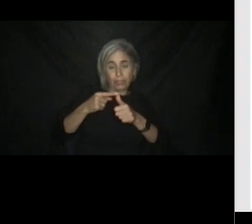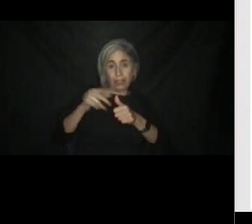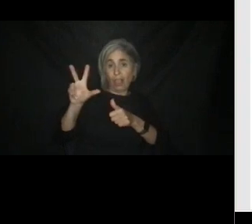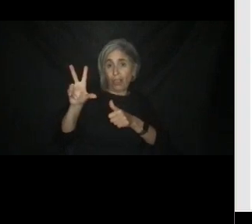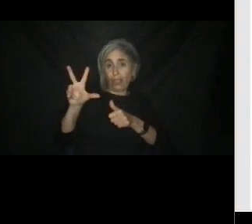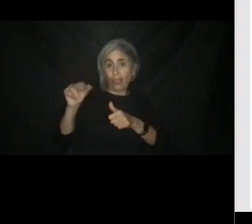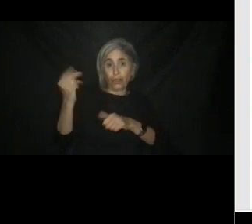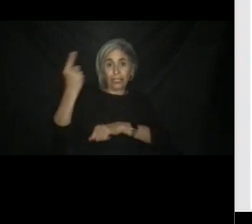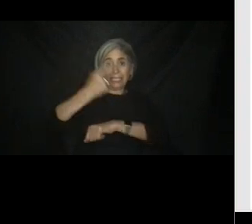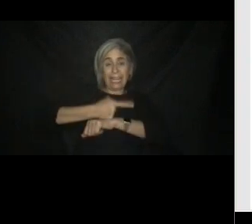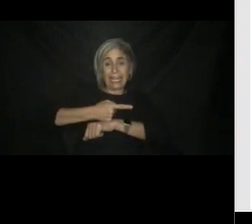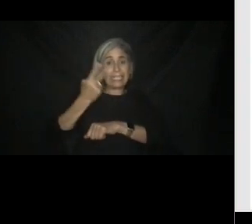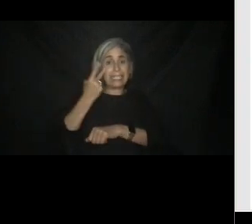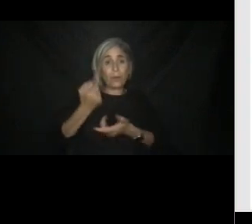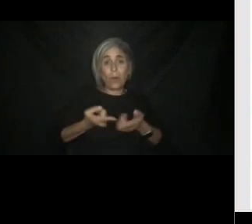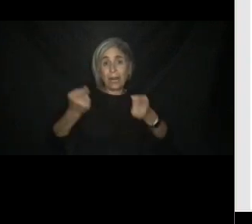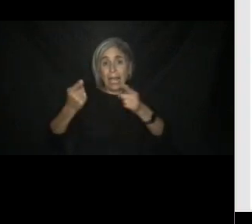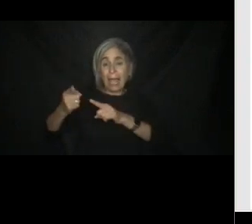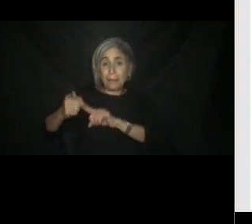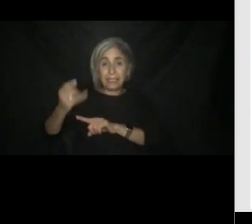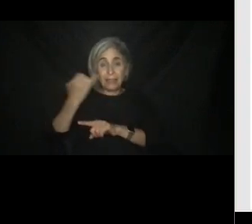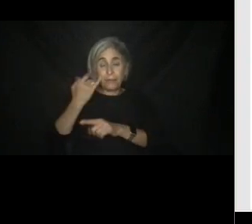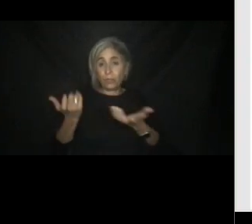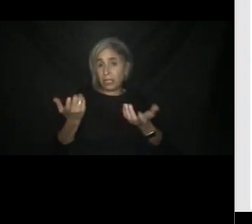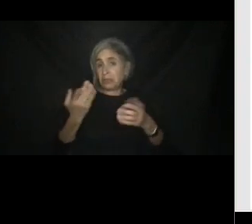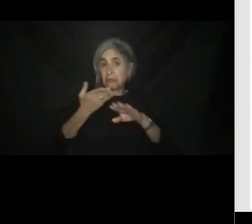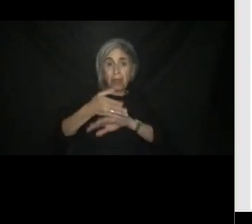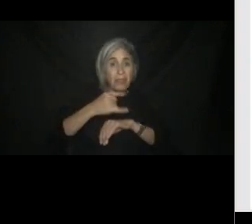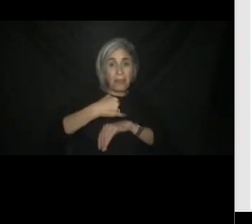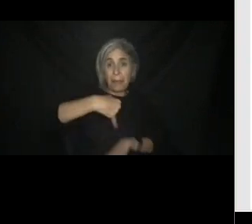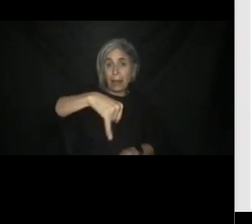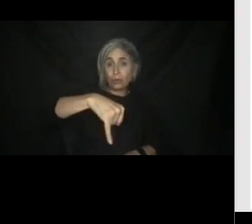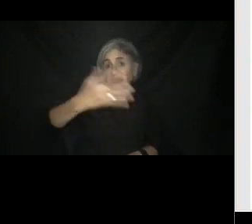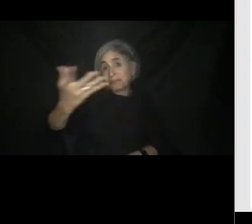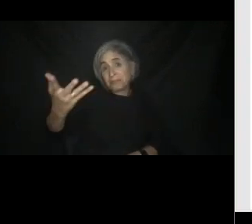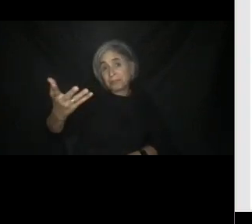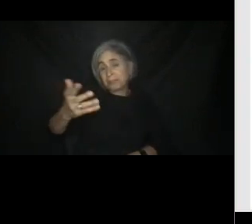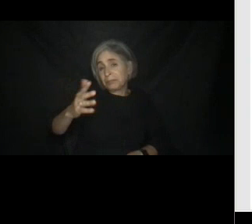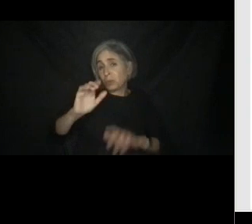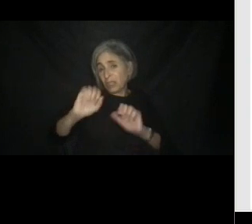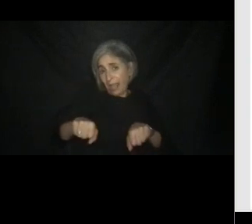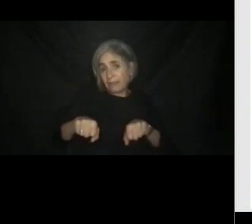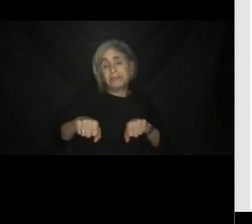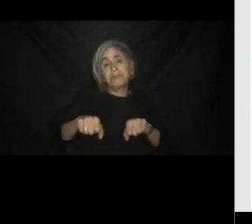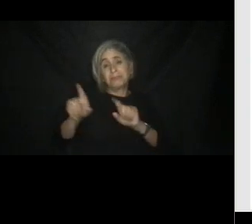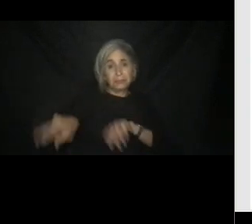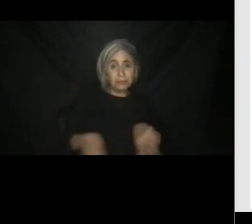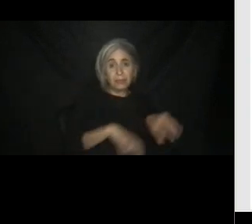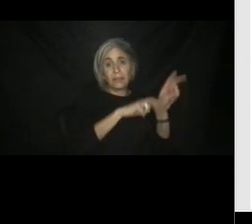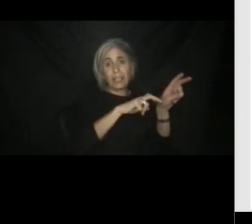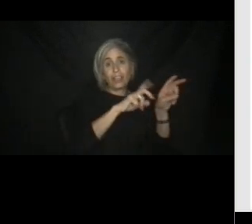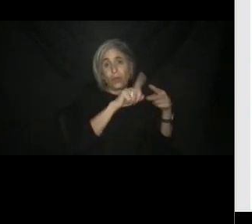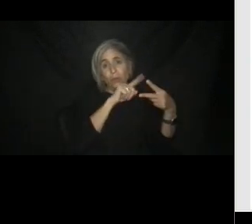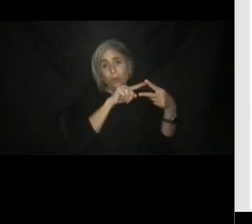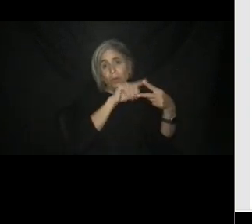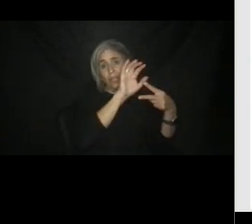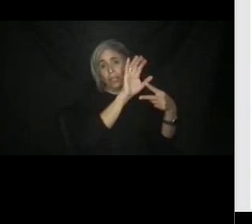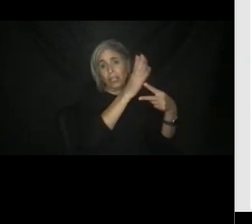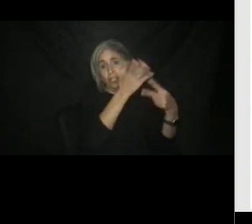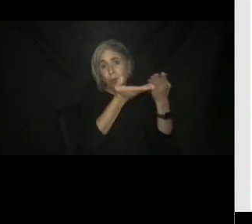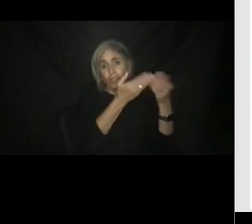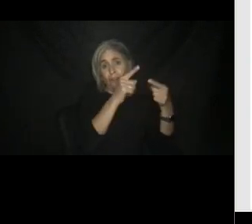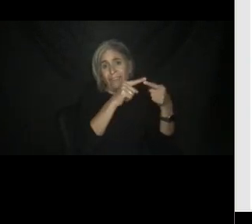days. Let's see what we get. And if we need to cross that boundary, then let's cross that bridge and go to a service. But